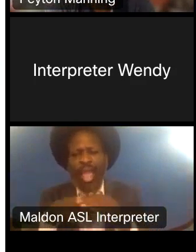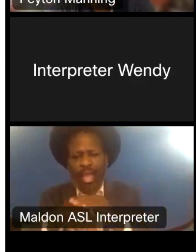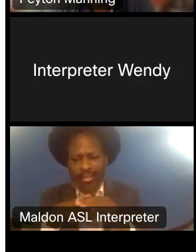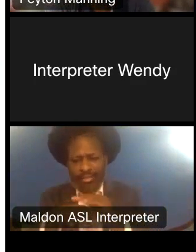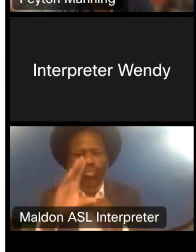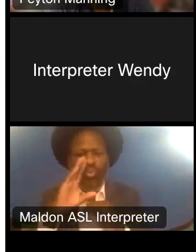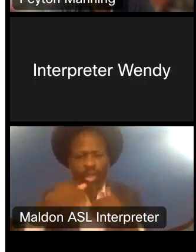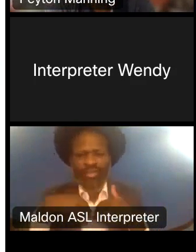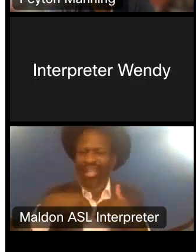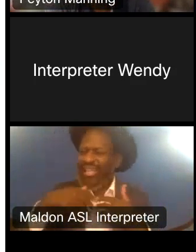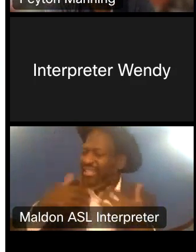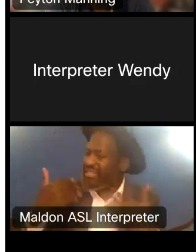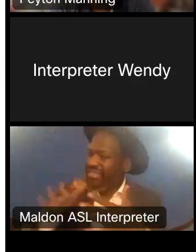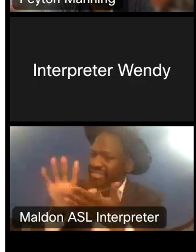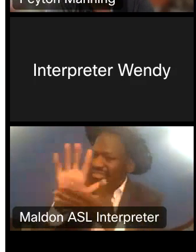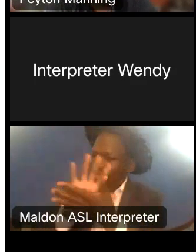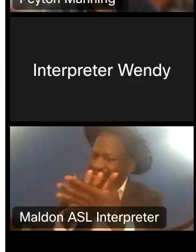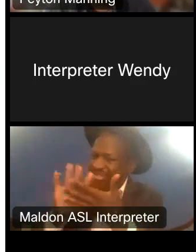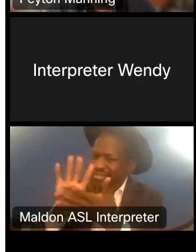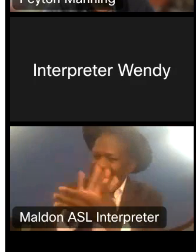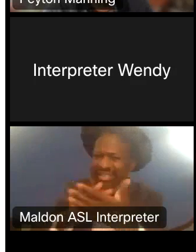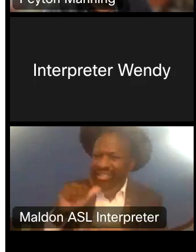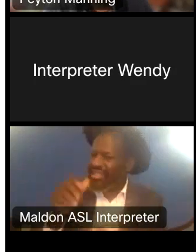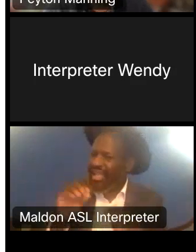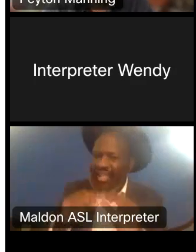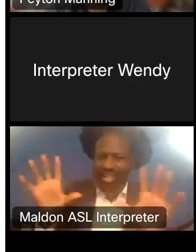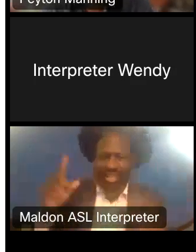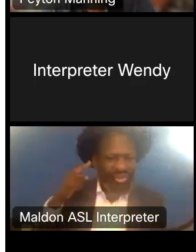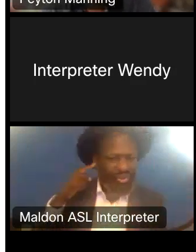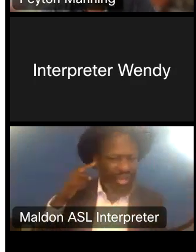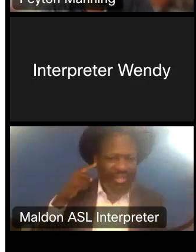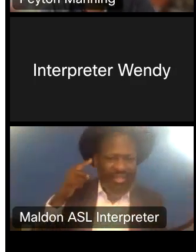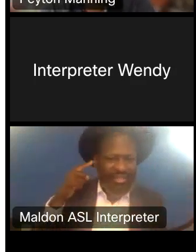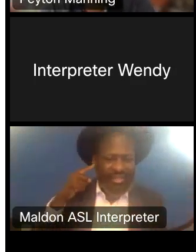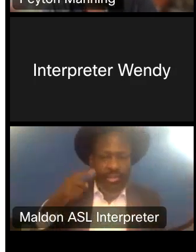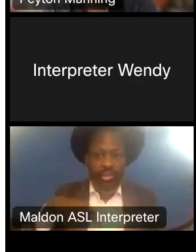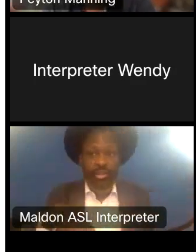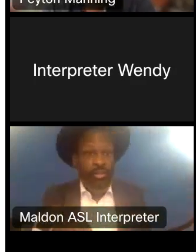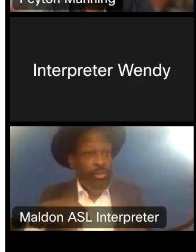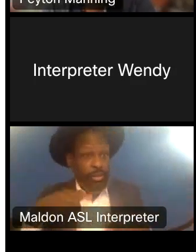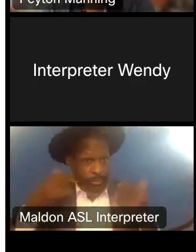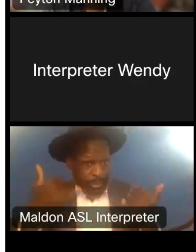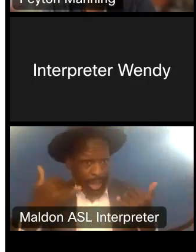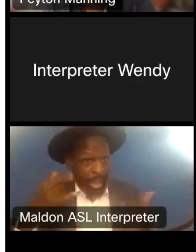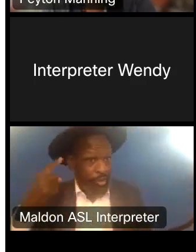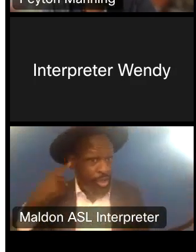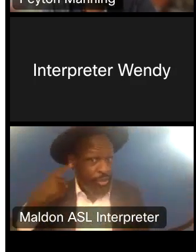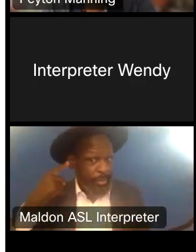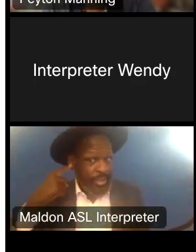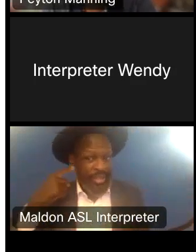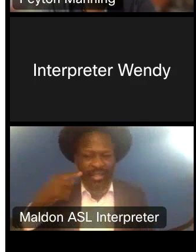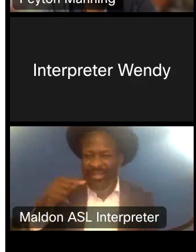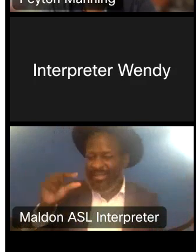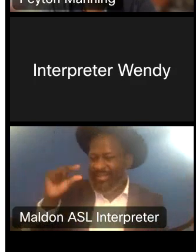the I'm sorry, your audio is going out a bit. Did you hear me now? That's a little bit